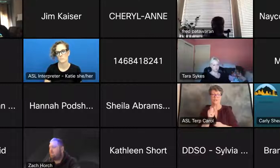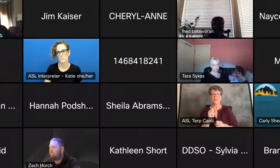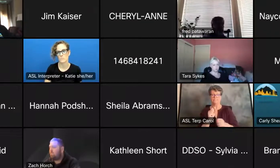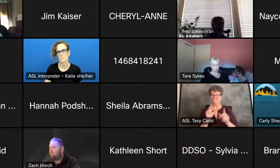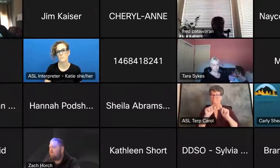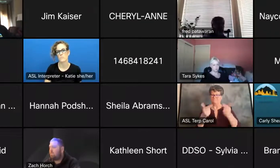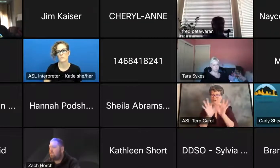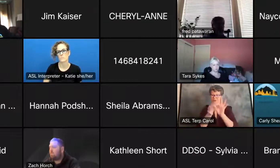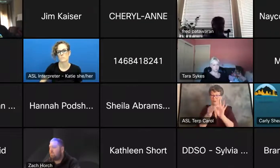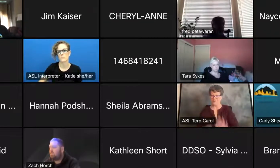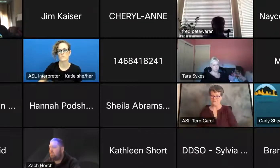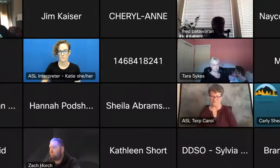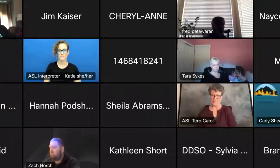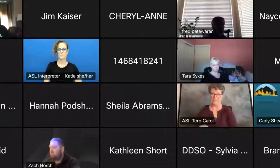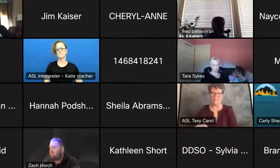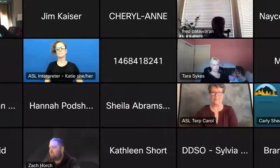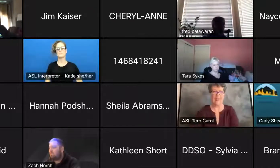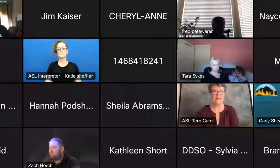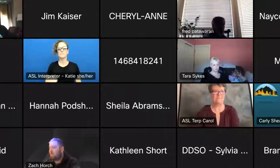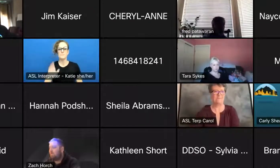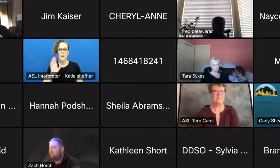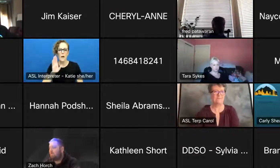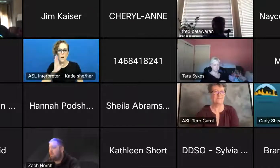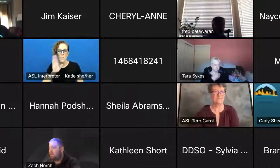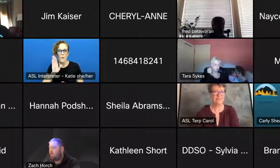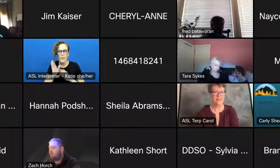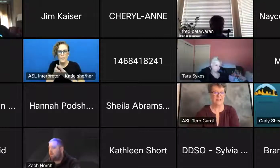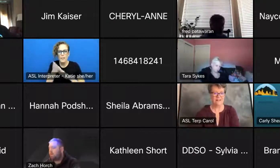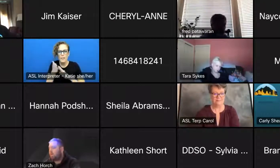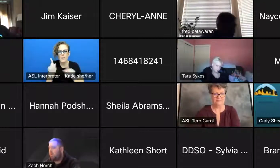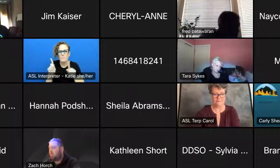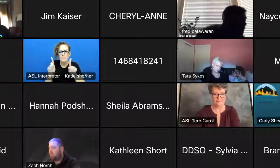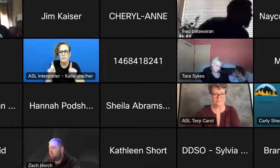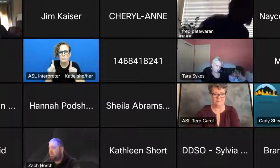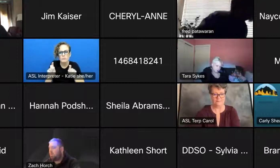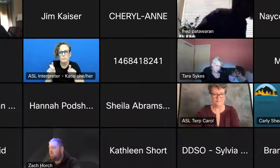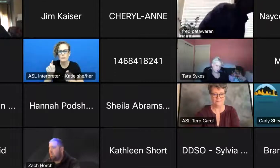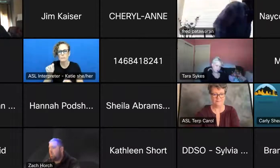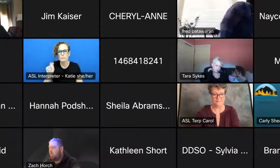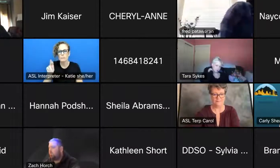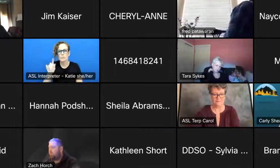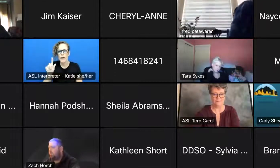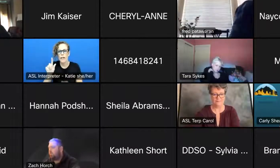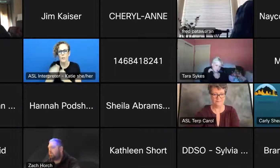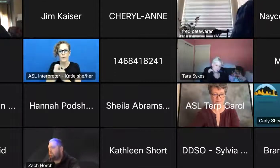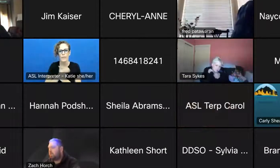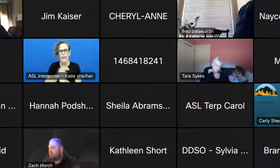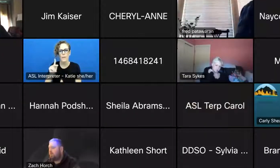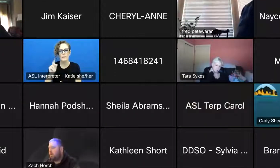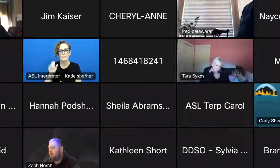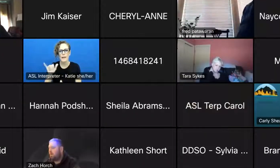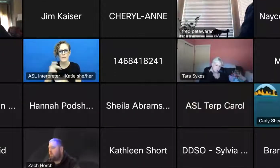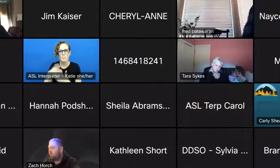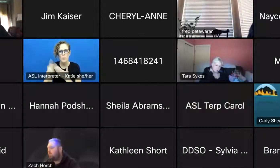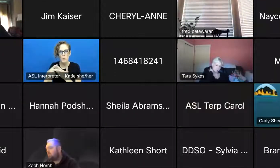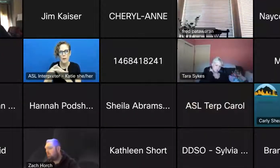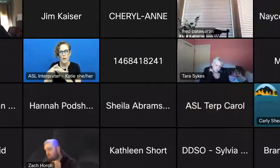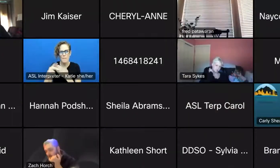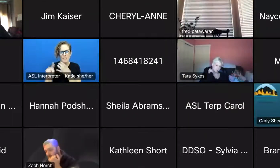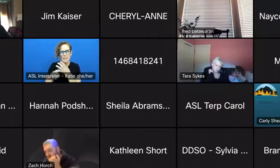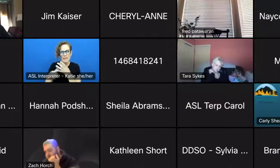a consultant contract, website development costs and maintenance costs. We're looking at hosting job fairs in